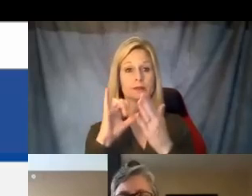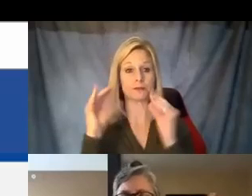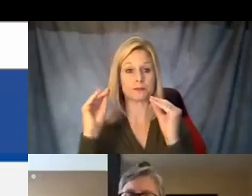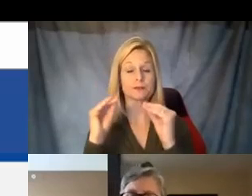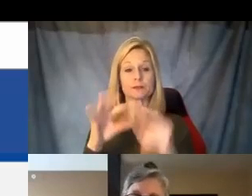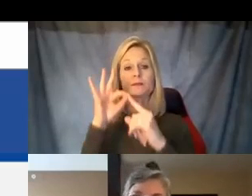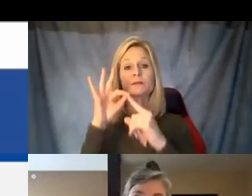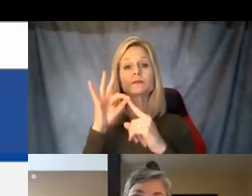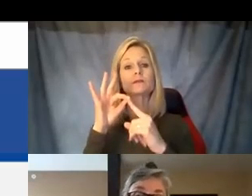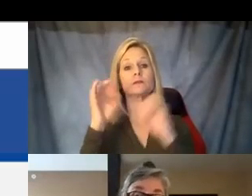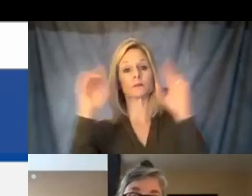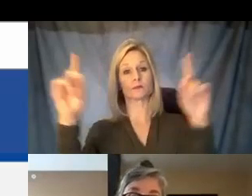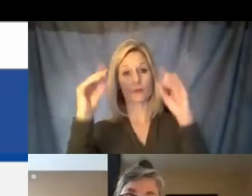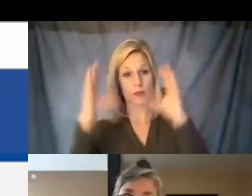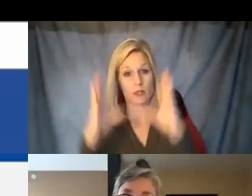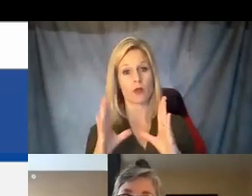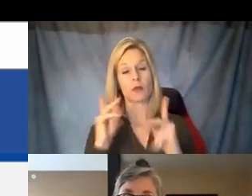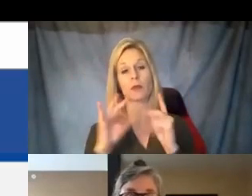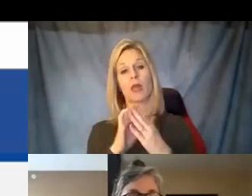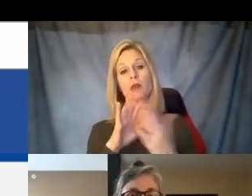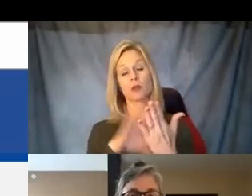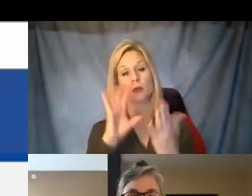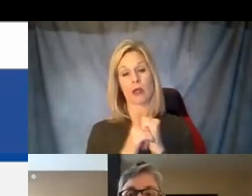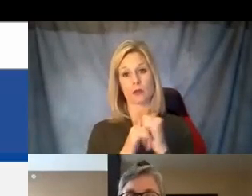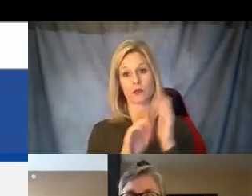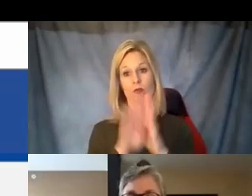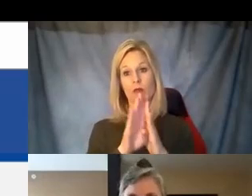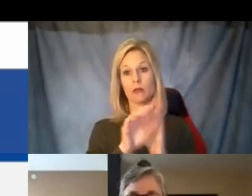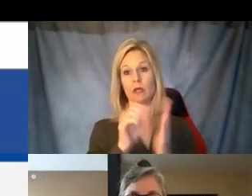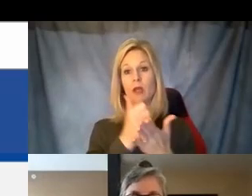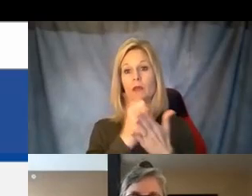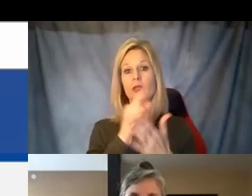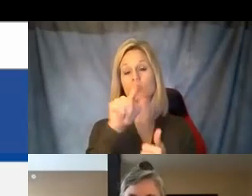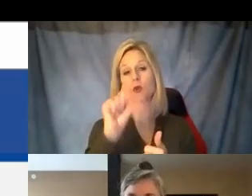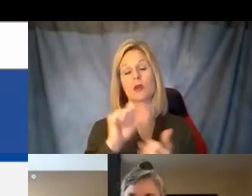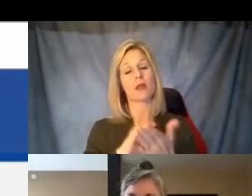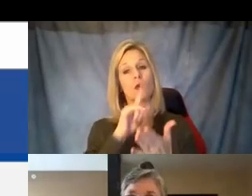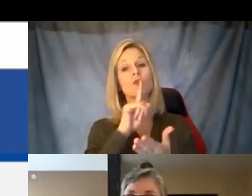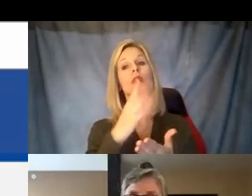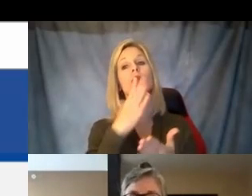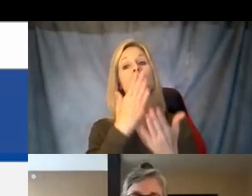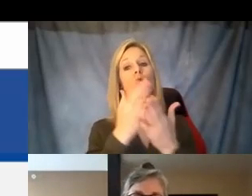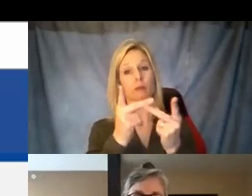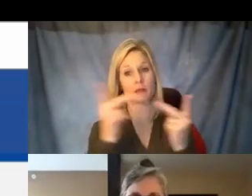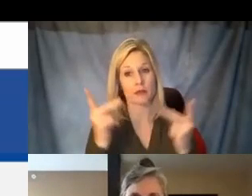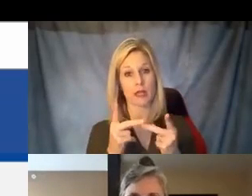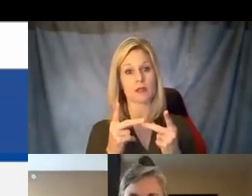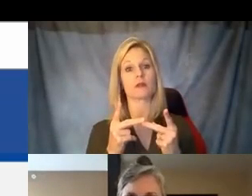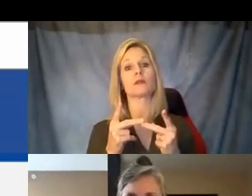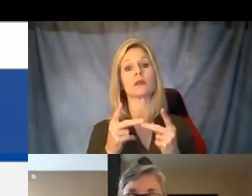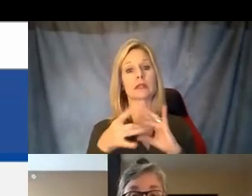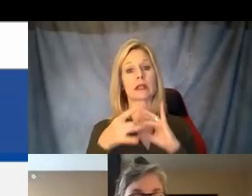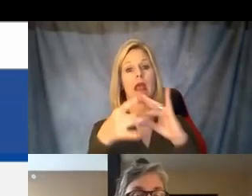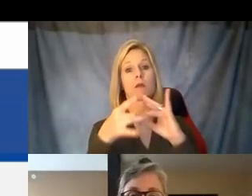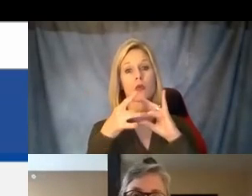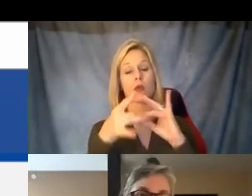etc. People who are learning how to build accommodation tools is a really good place to collaborate to get some of these things